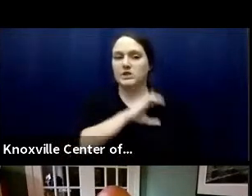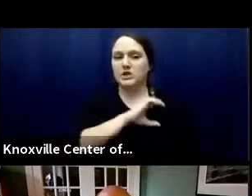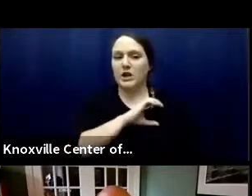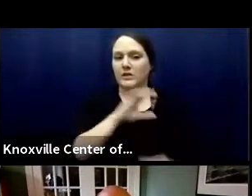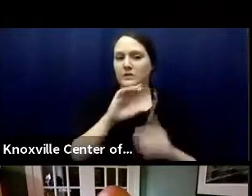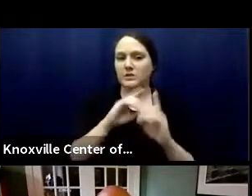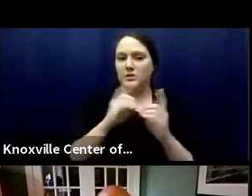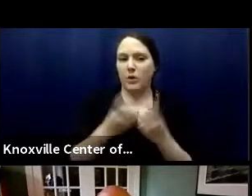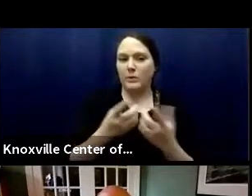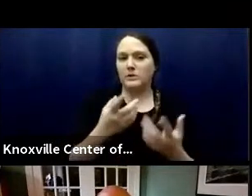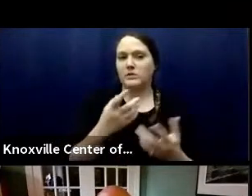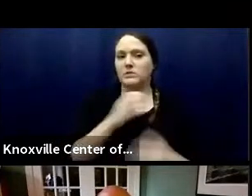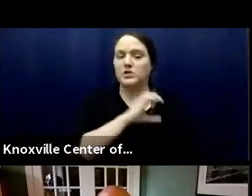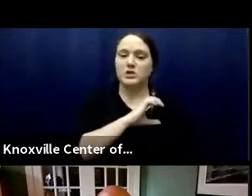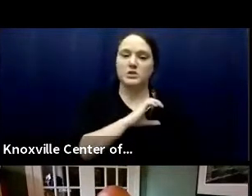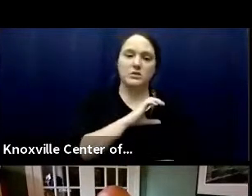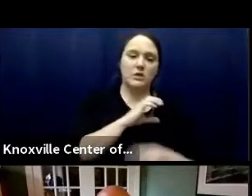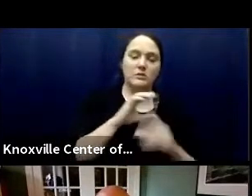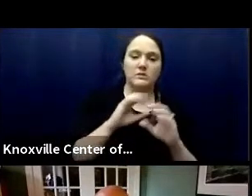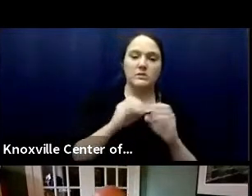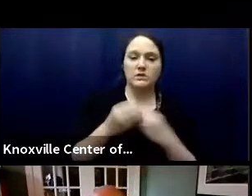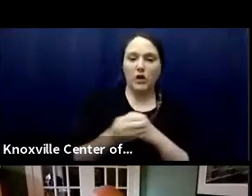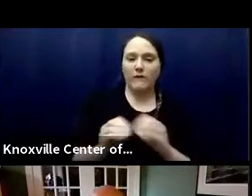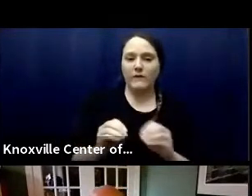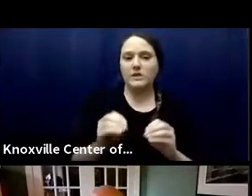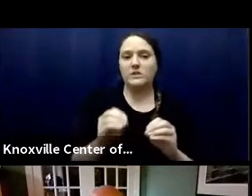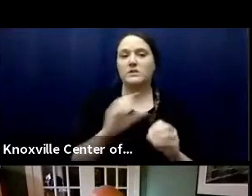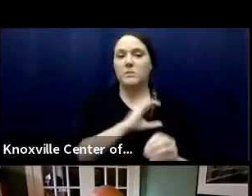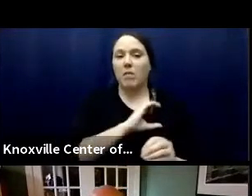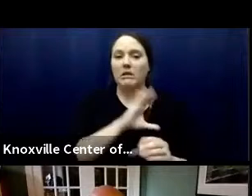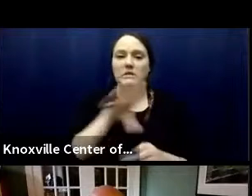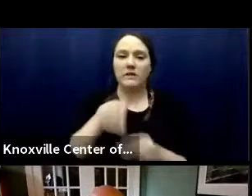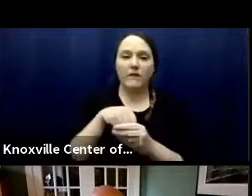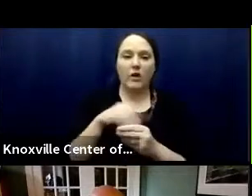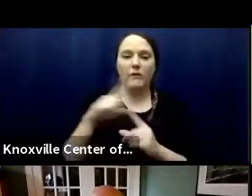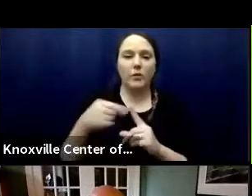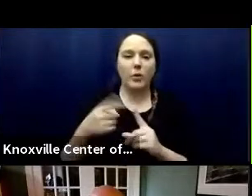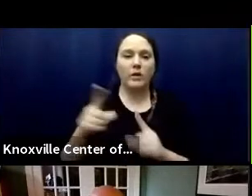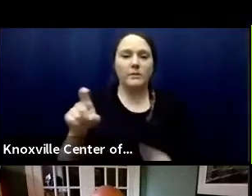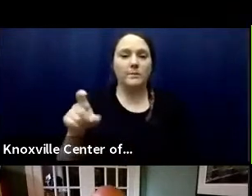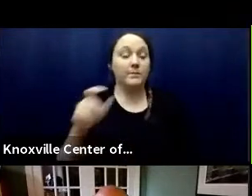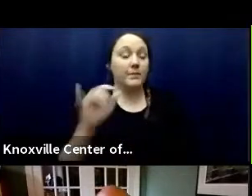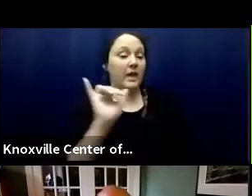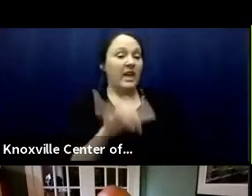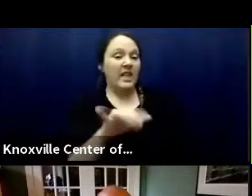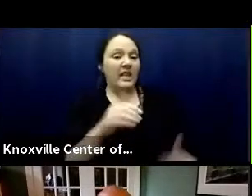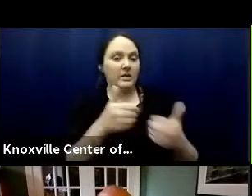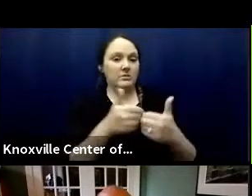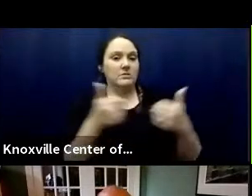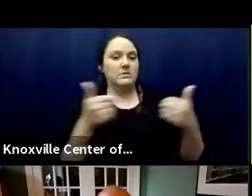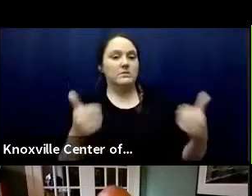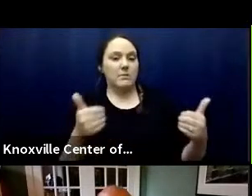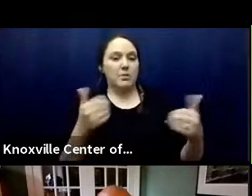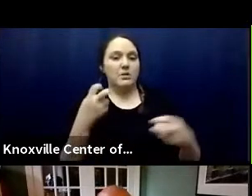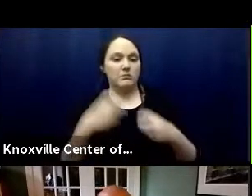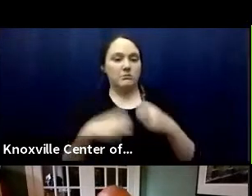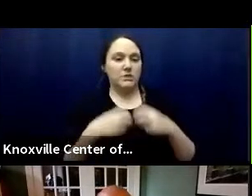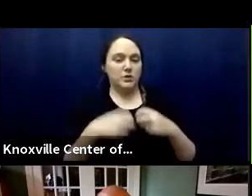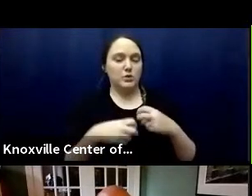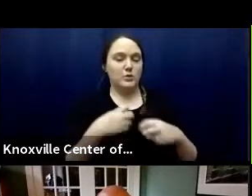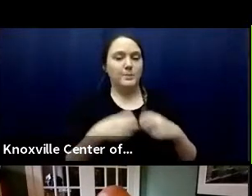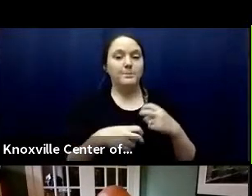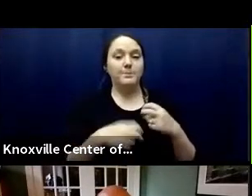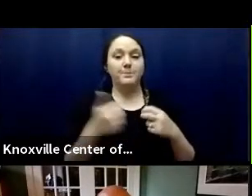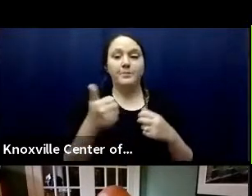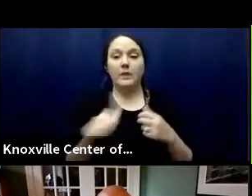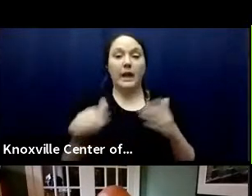department or sheriff's office, or the police get involved? So that's sort of a separate issue.